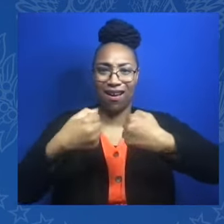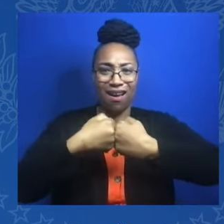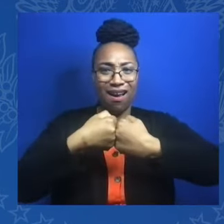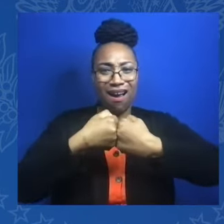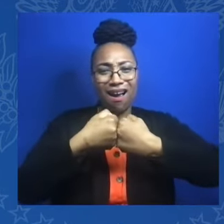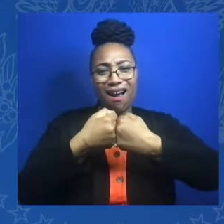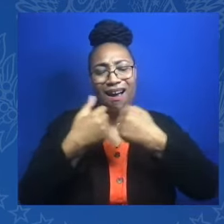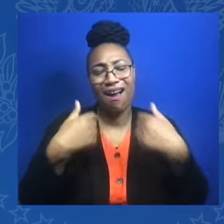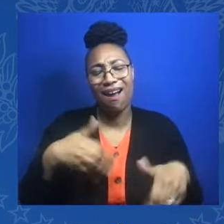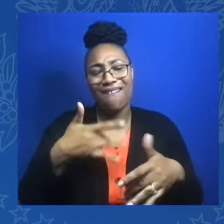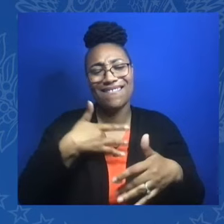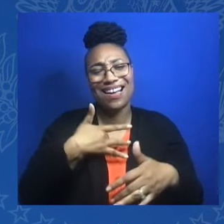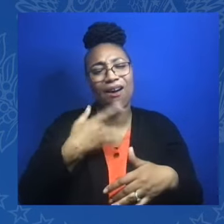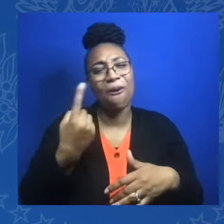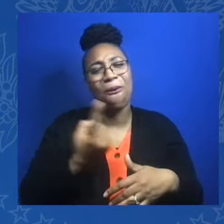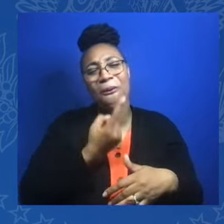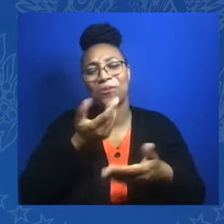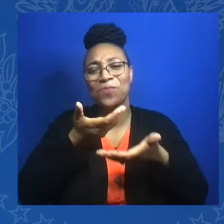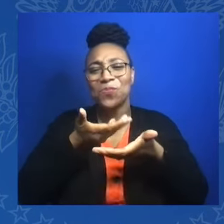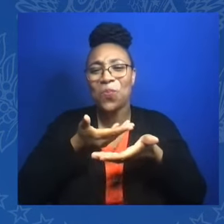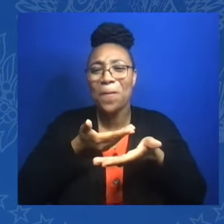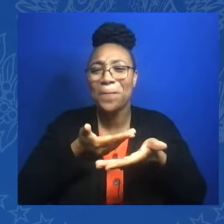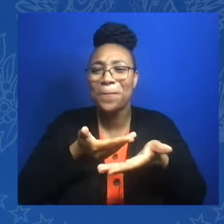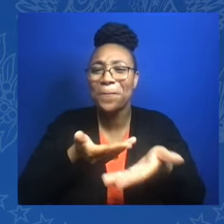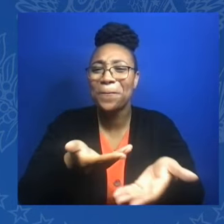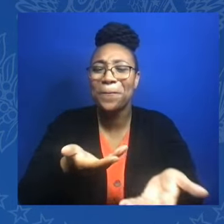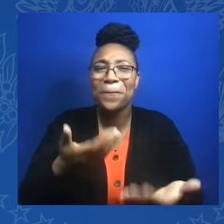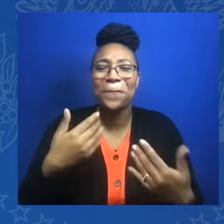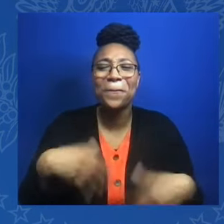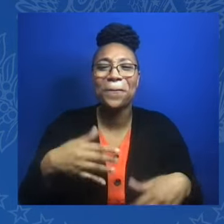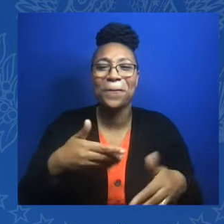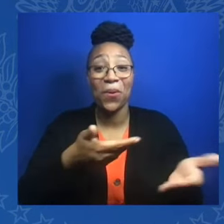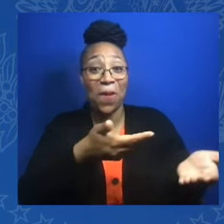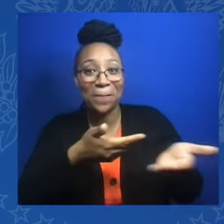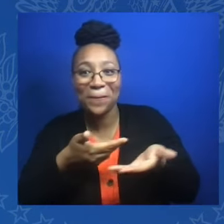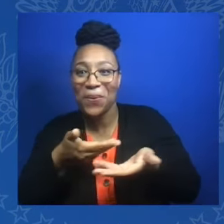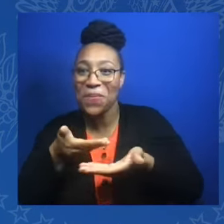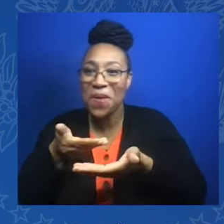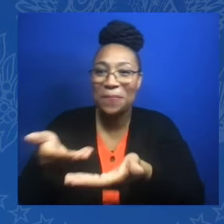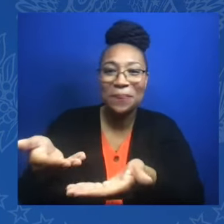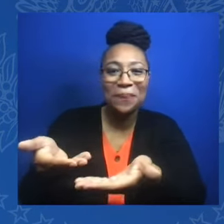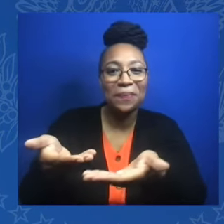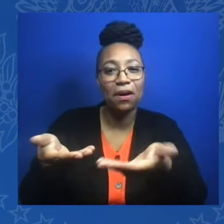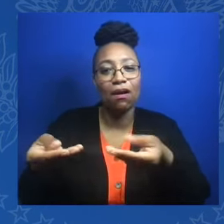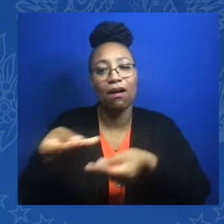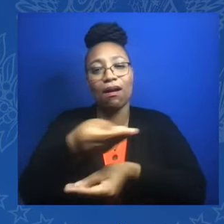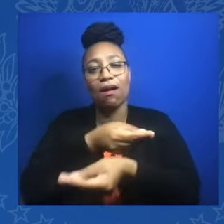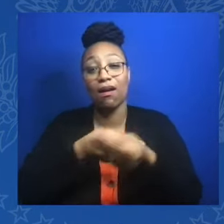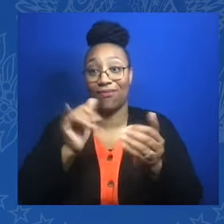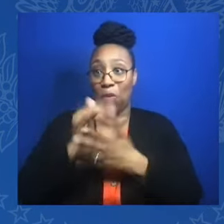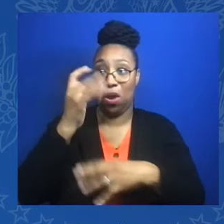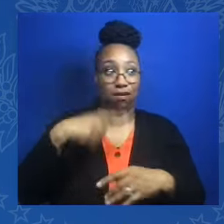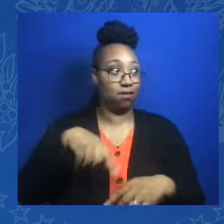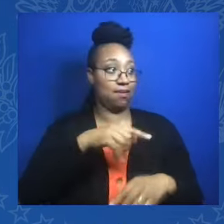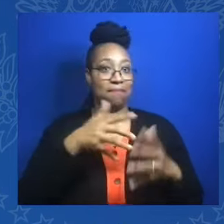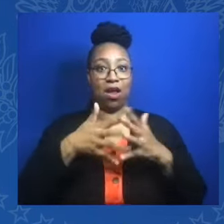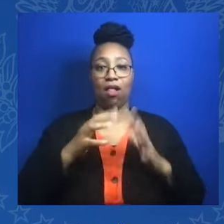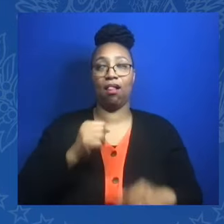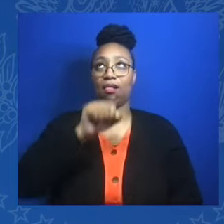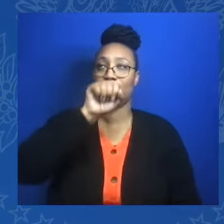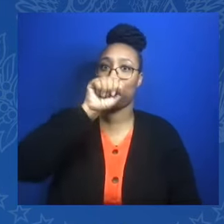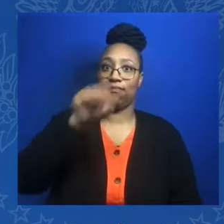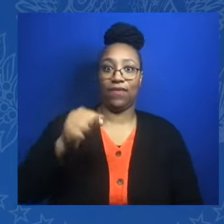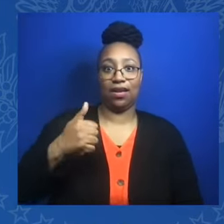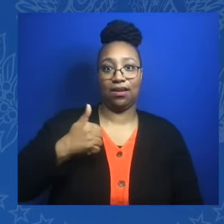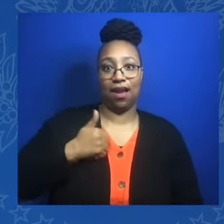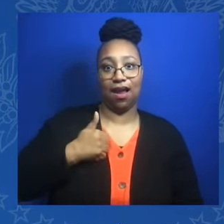Americans love Canadians, and that's not hyperbole. It's a data-driven fact. Earlier this week, the Gallup poll did a new poll